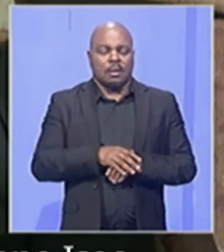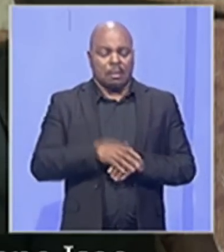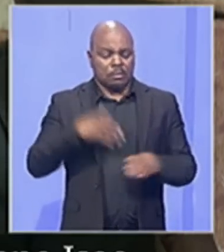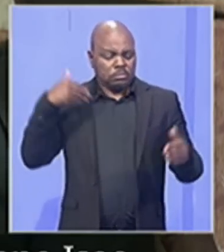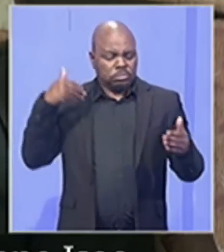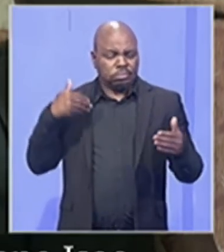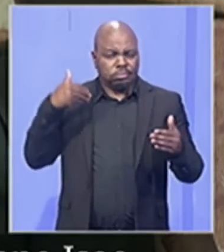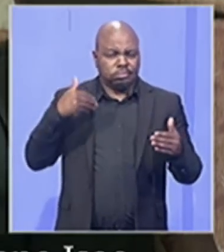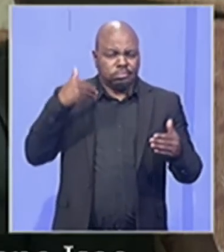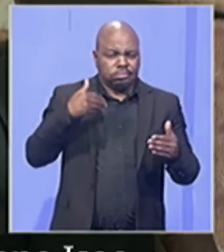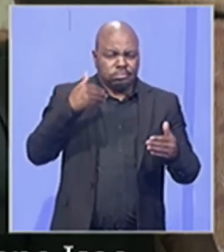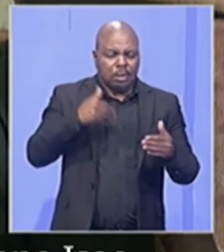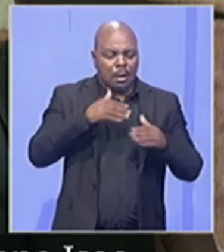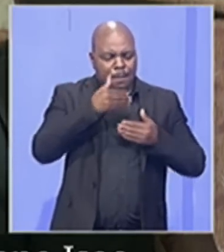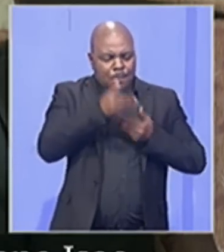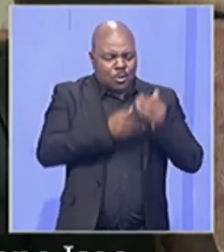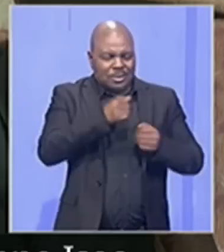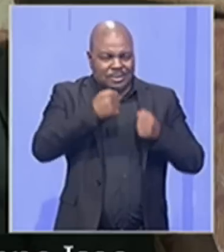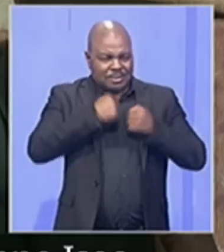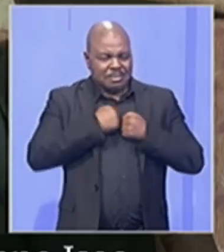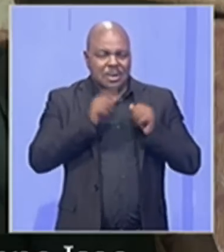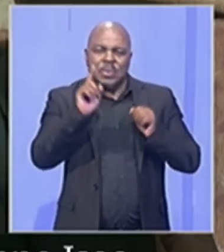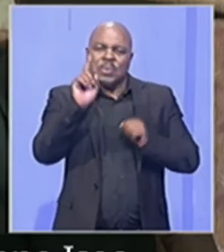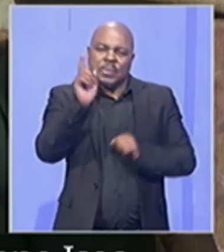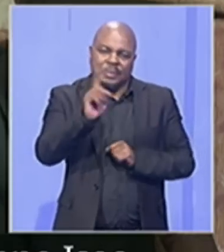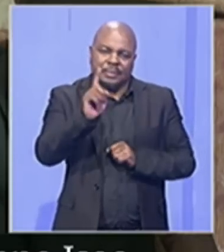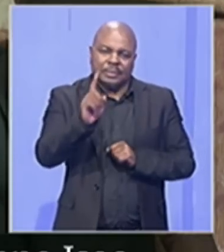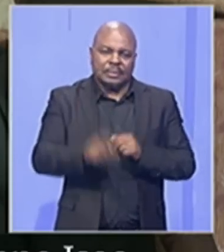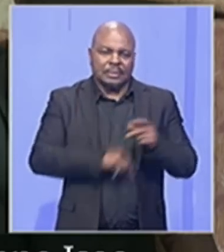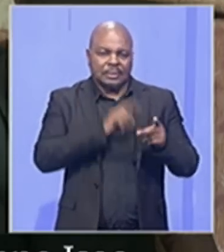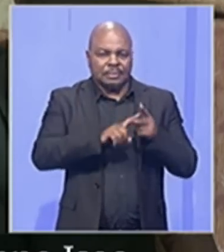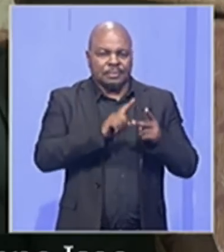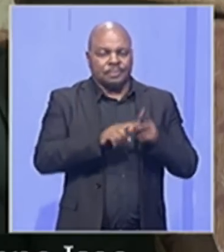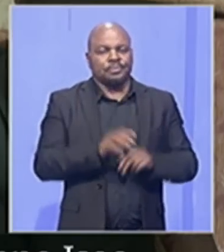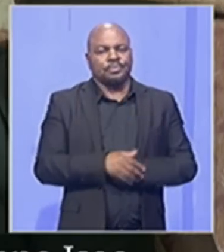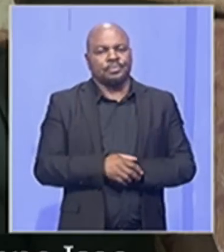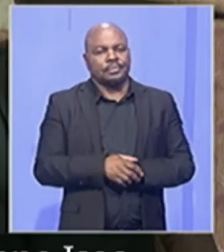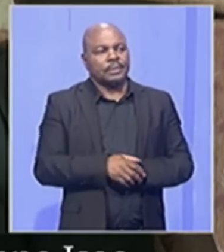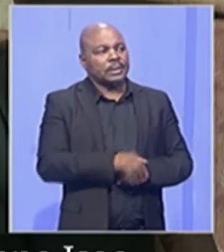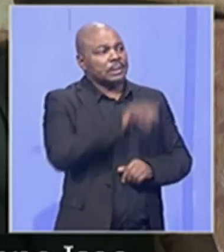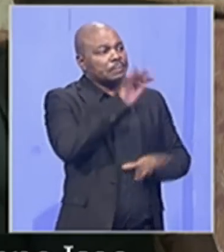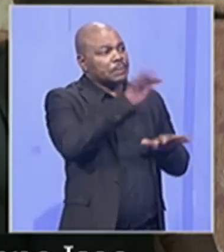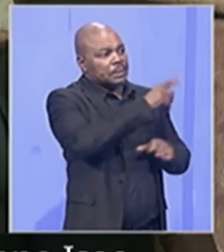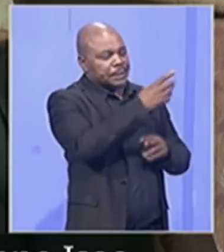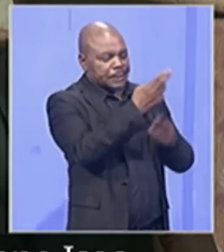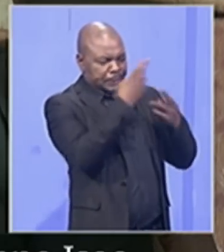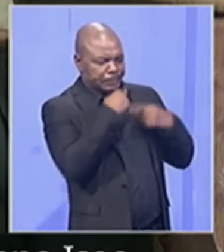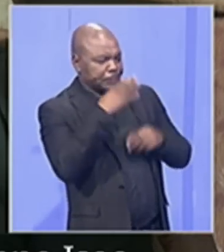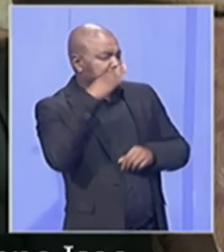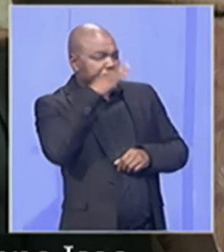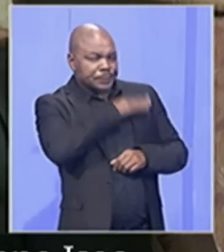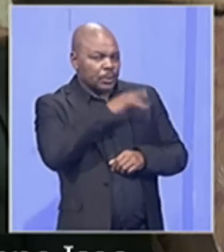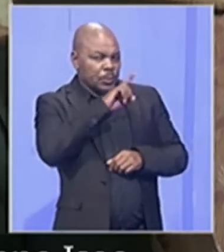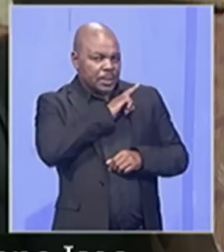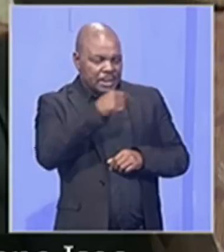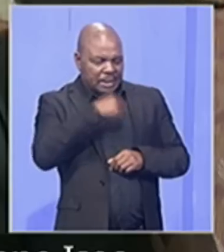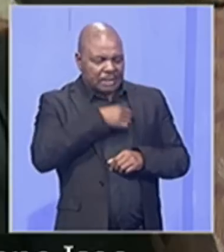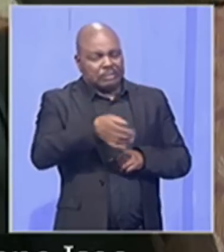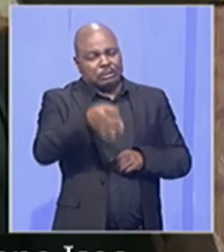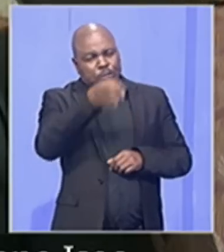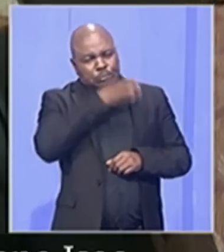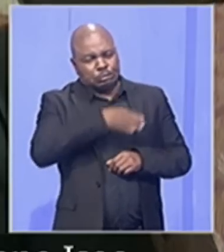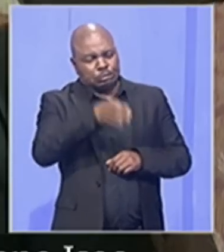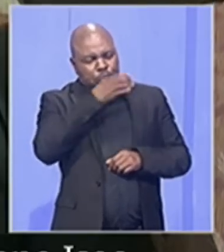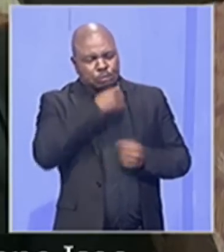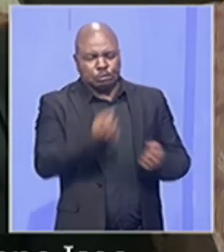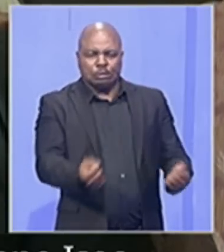mo go yone e ne le yang, lenyatso le ne ke le kreya mo bathong because of I was drinking too